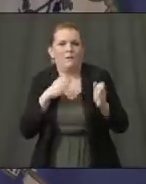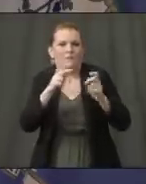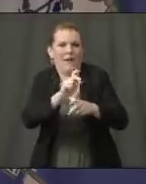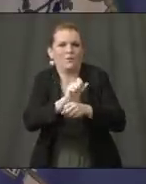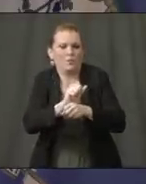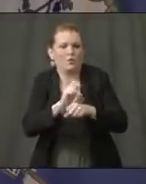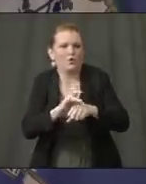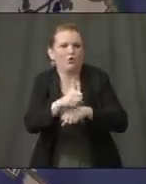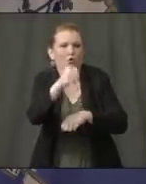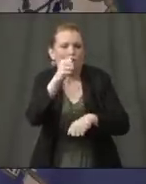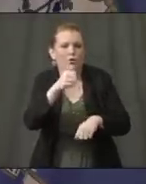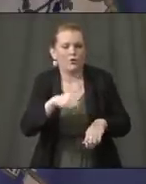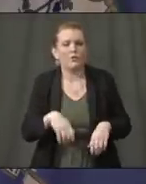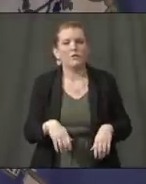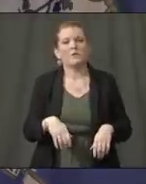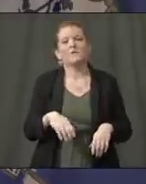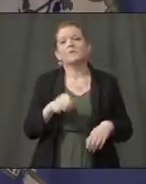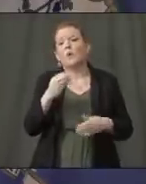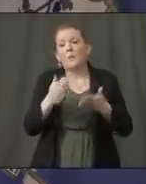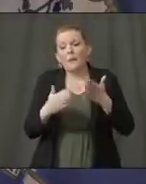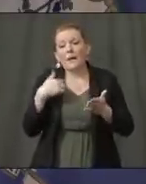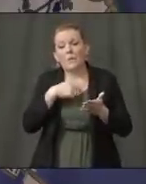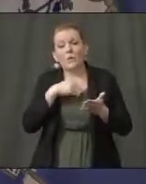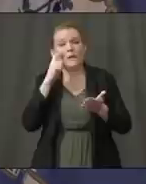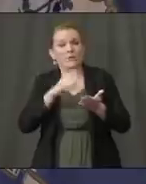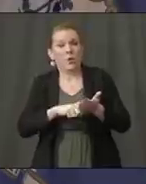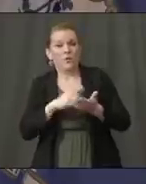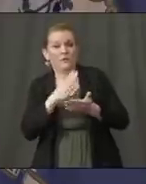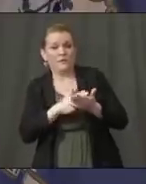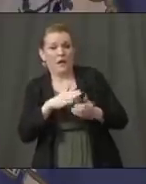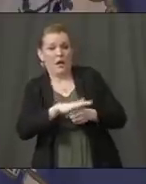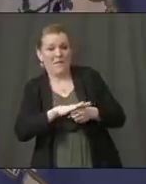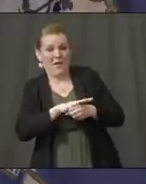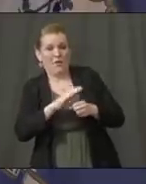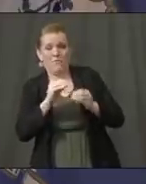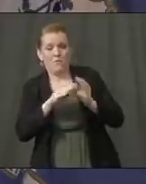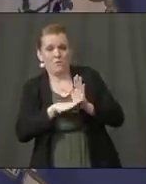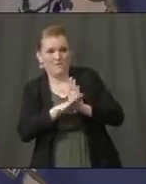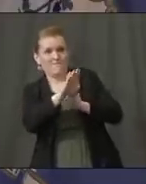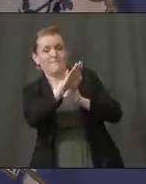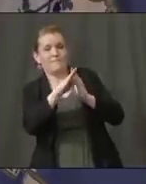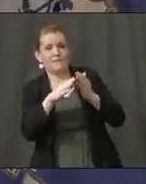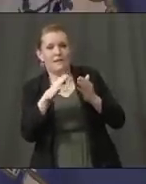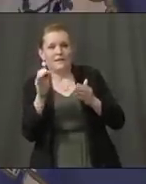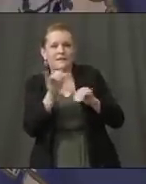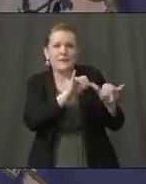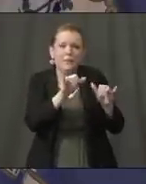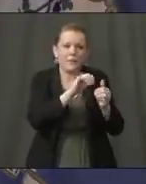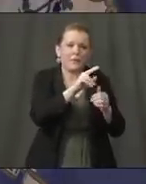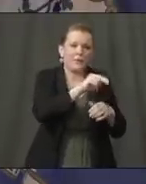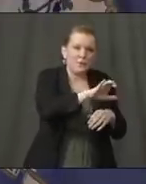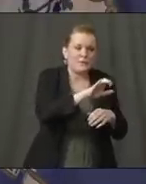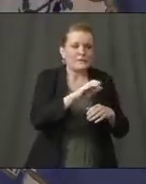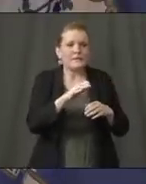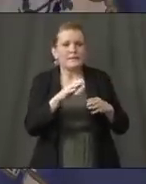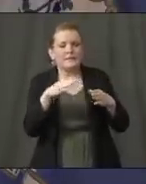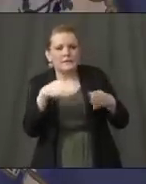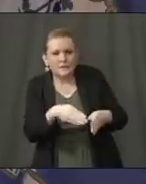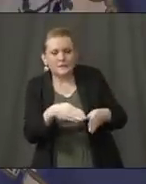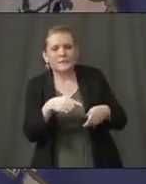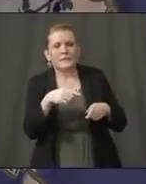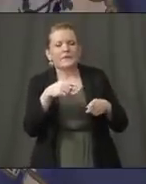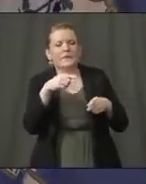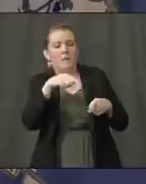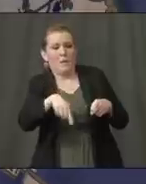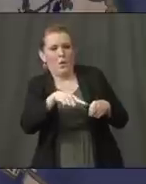still dramatically higher than it is in the rest of the state, that there we'll focus on the antibody testing. That's the blood test.